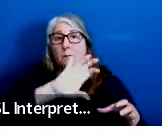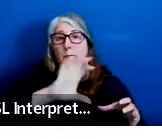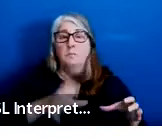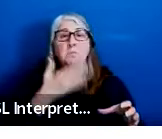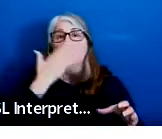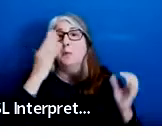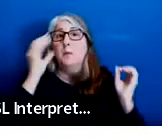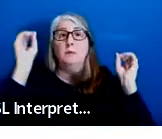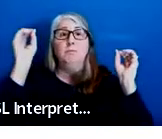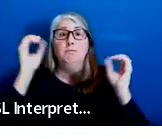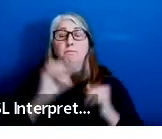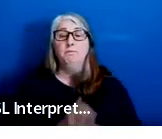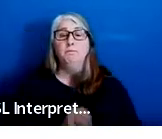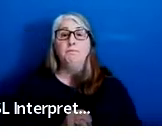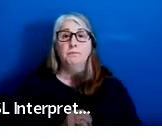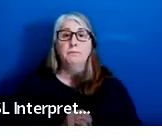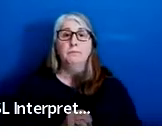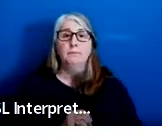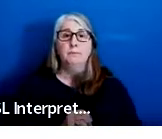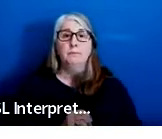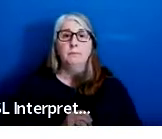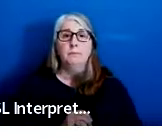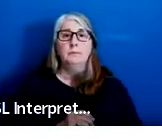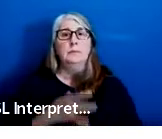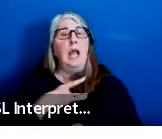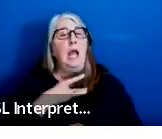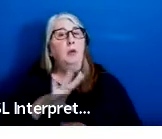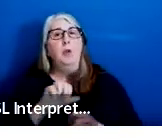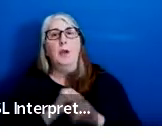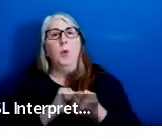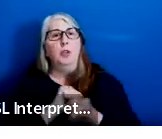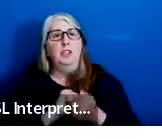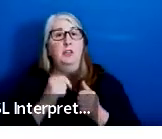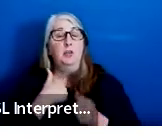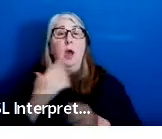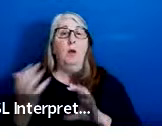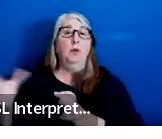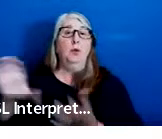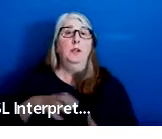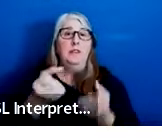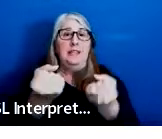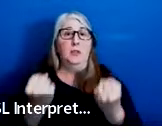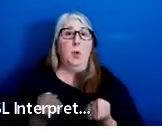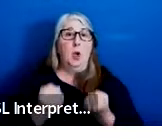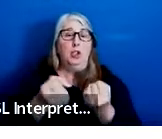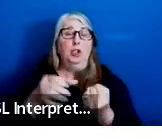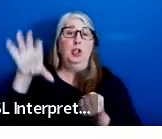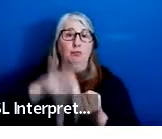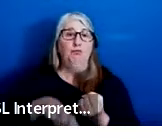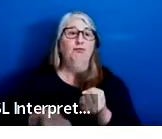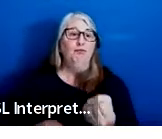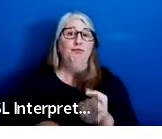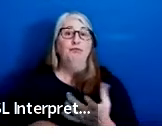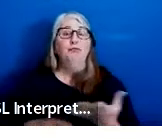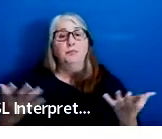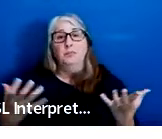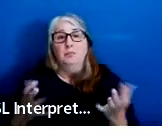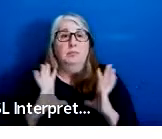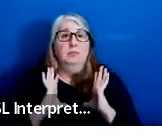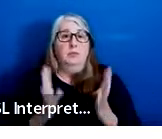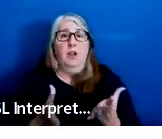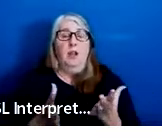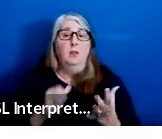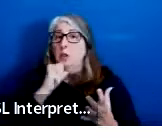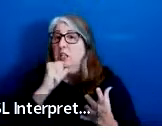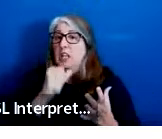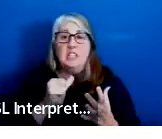smell. I don't like doing dishes, so I put it in the dishwasher. It doesn't have a smell once it's cleaned out, so it seems to not hold the odors.